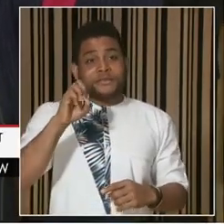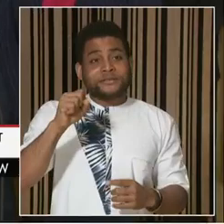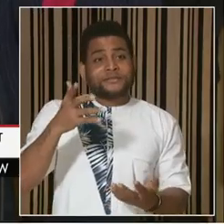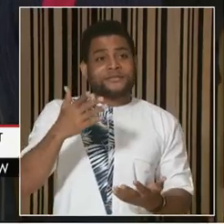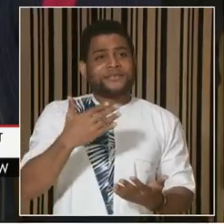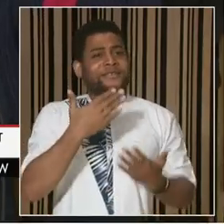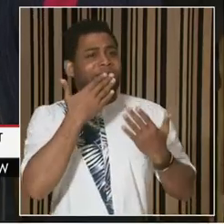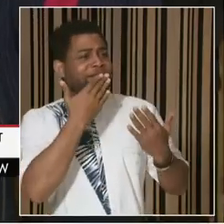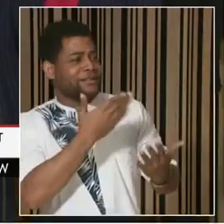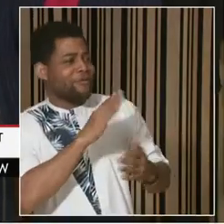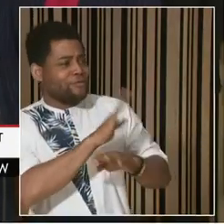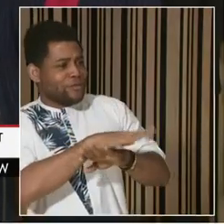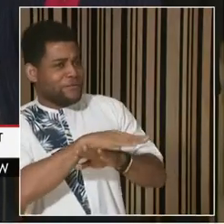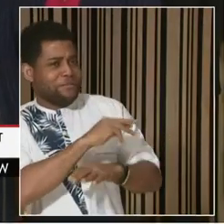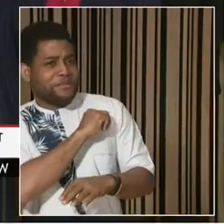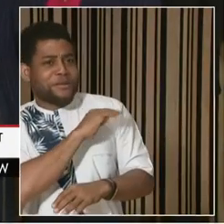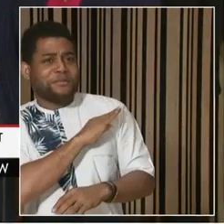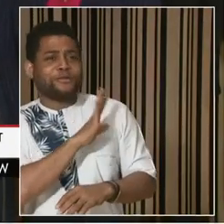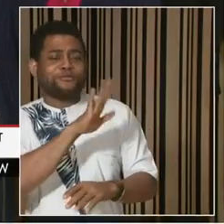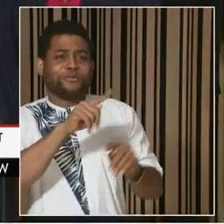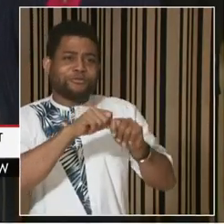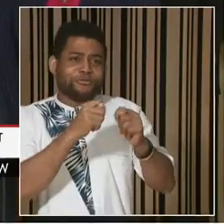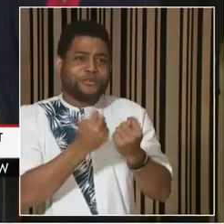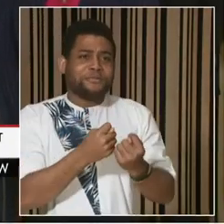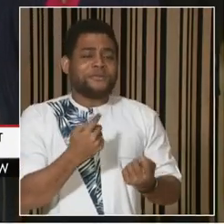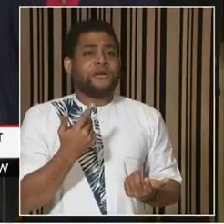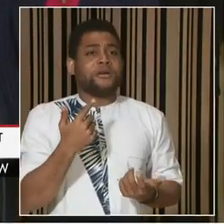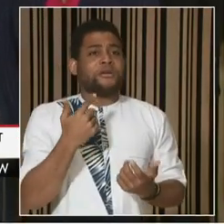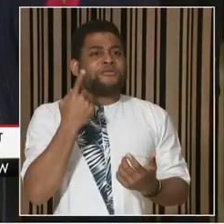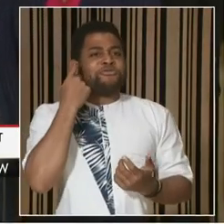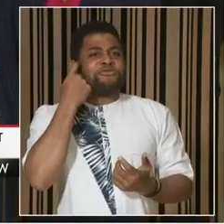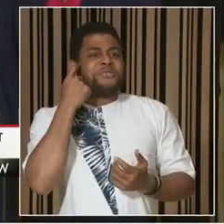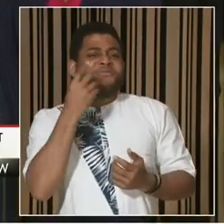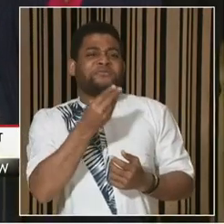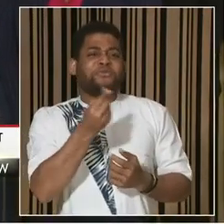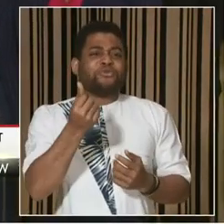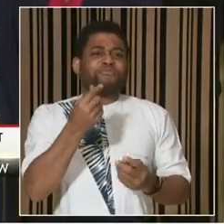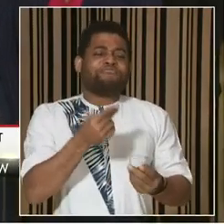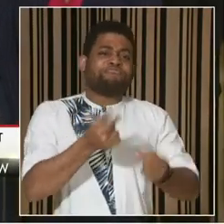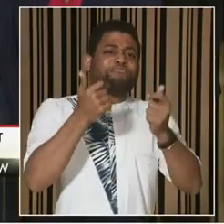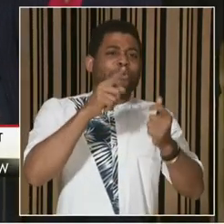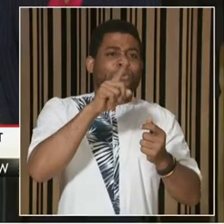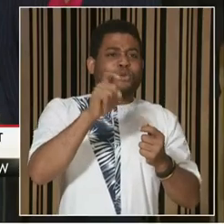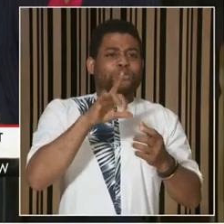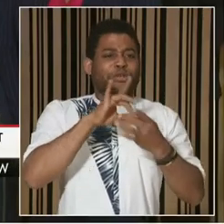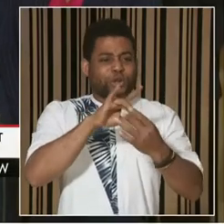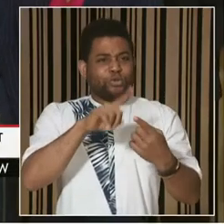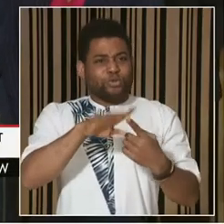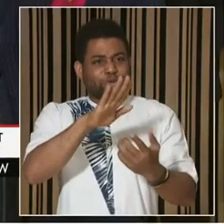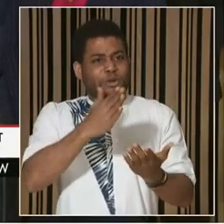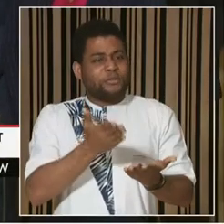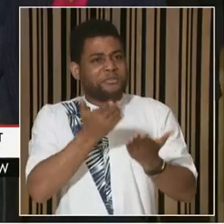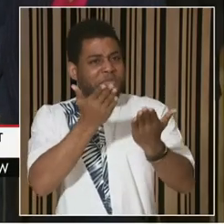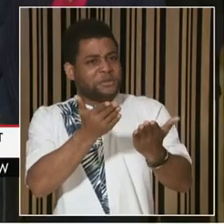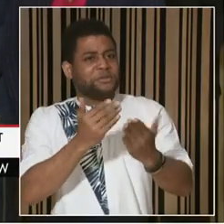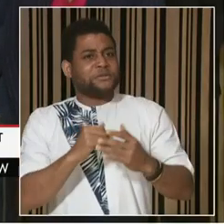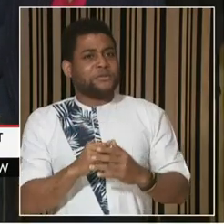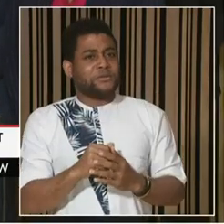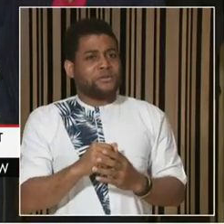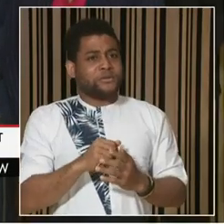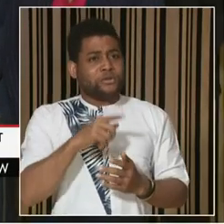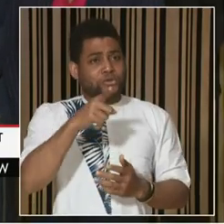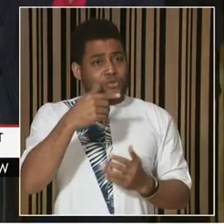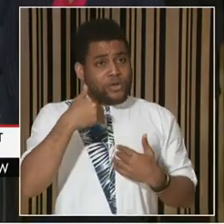your team. Just got a few quick questions in terms of your proposal. You have this program